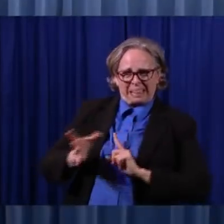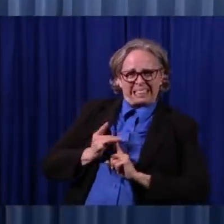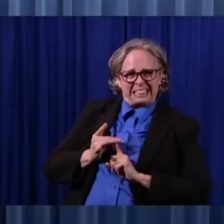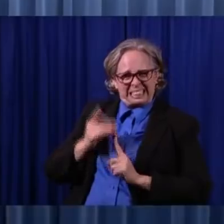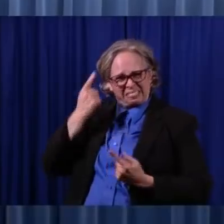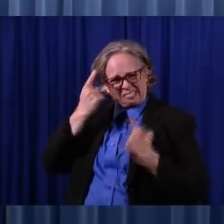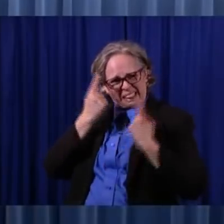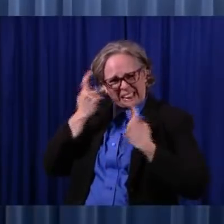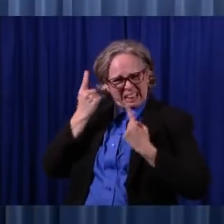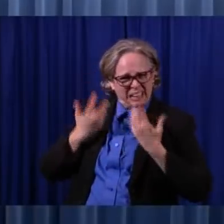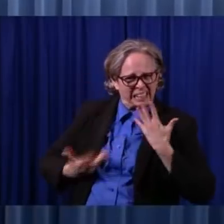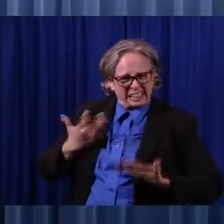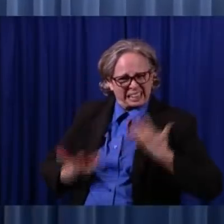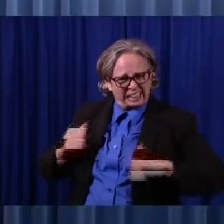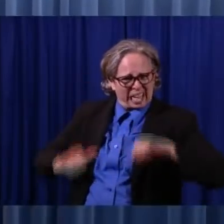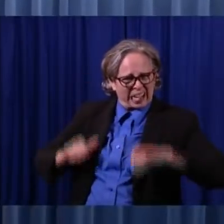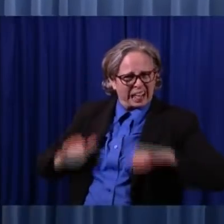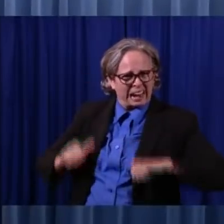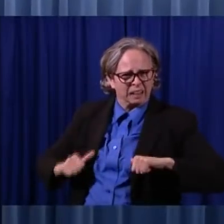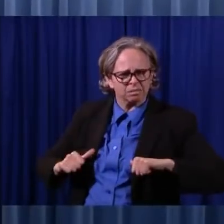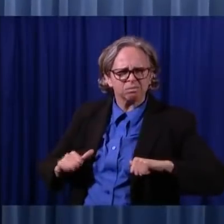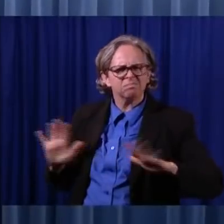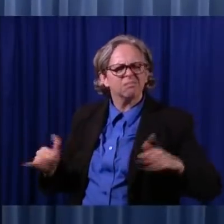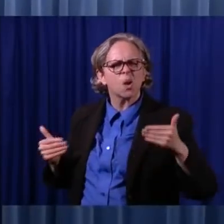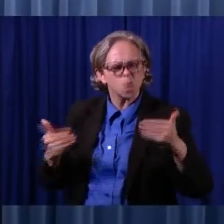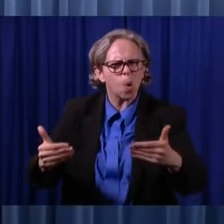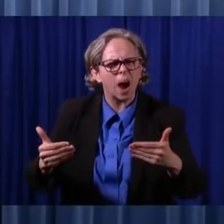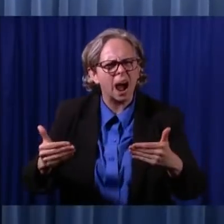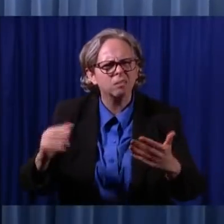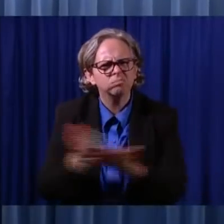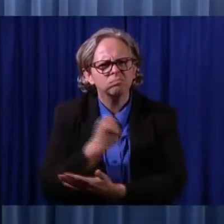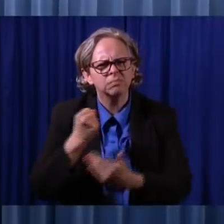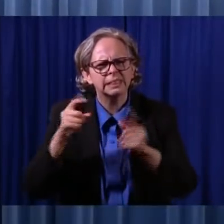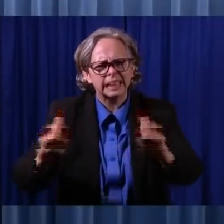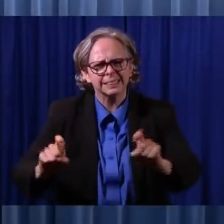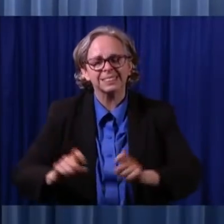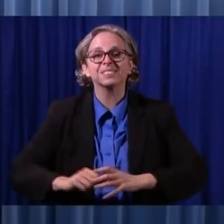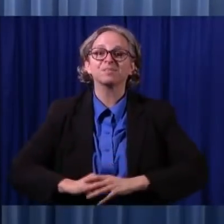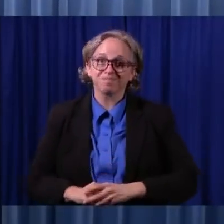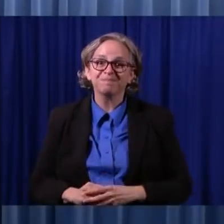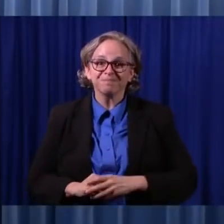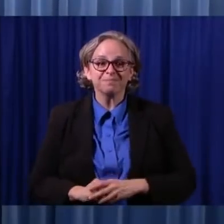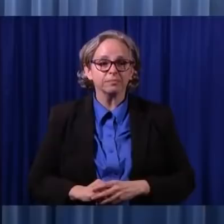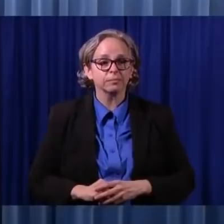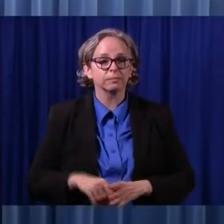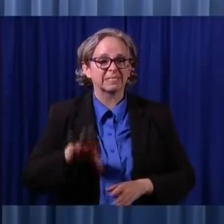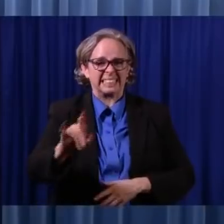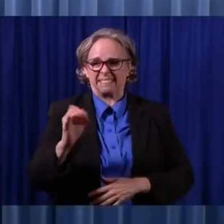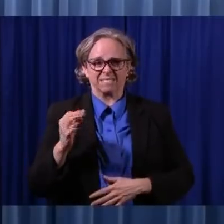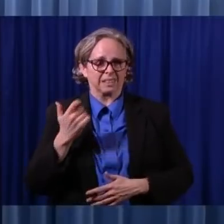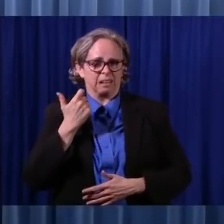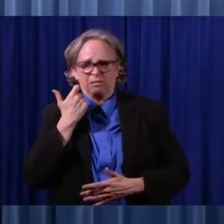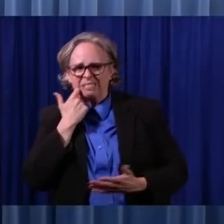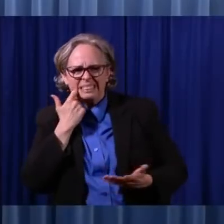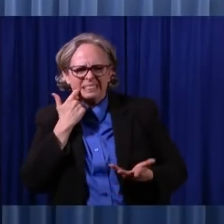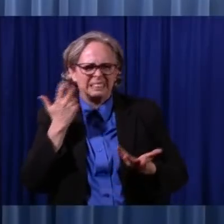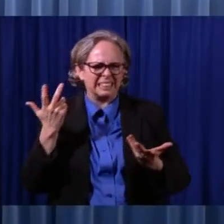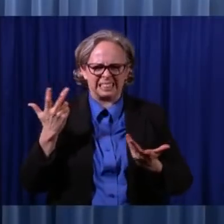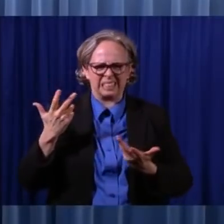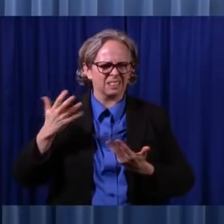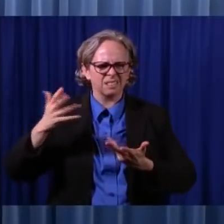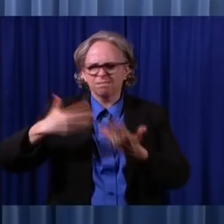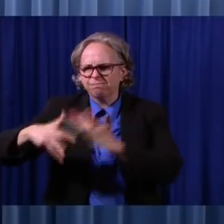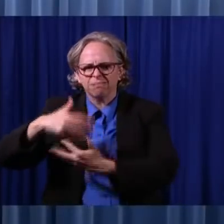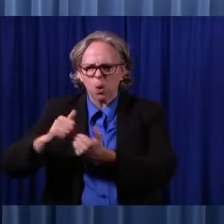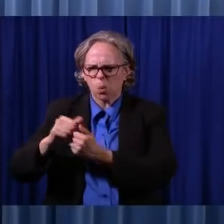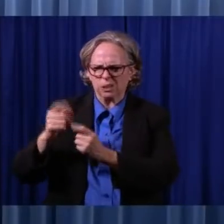might be exposed, you could get a test. Maybe you've spent time around someone recently who is sick. Maybe